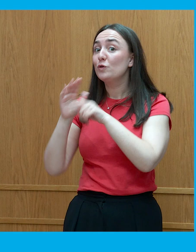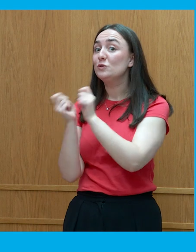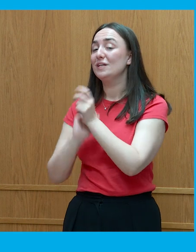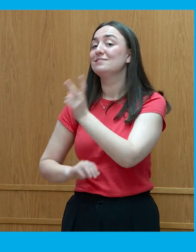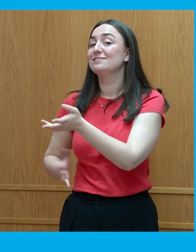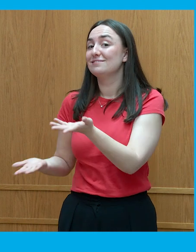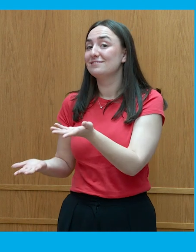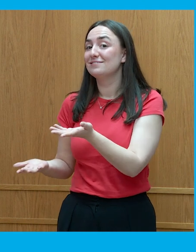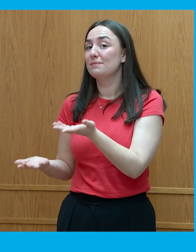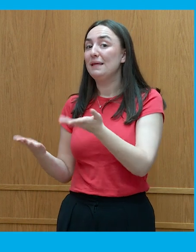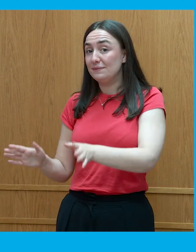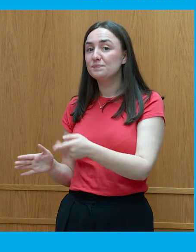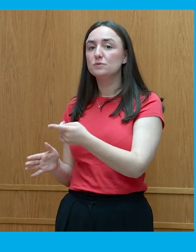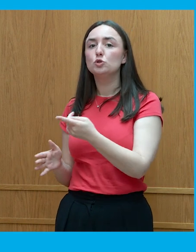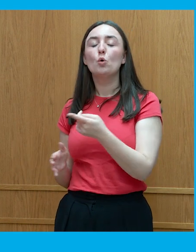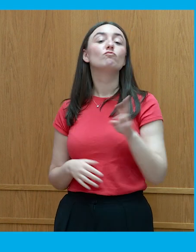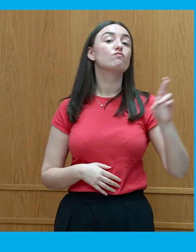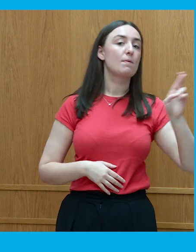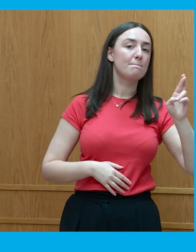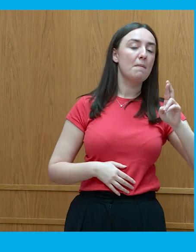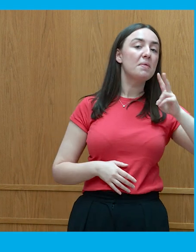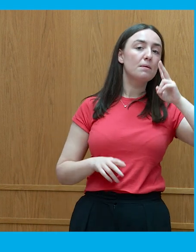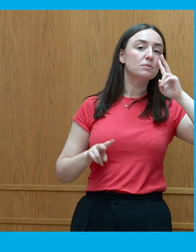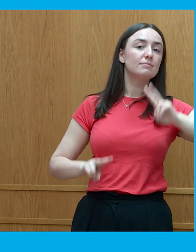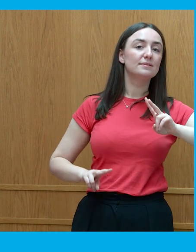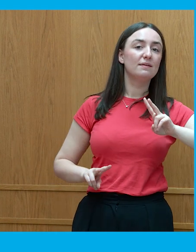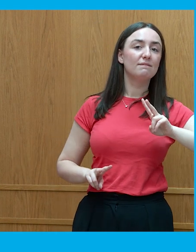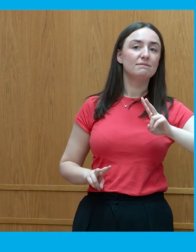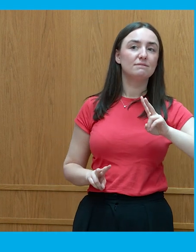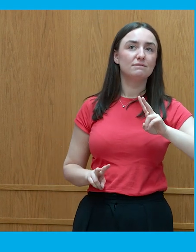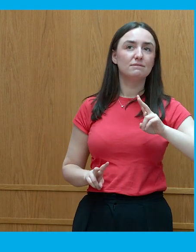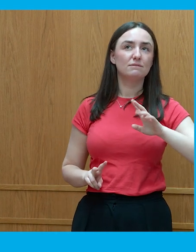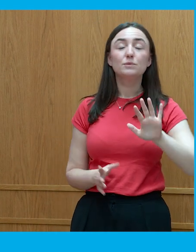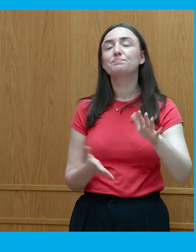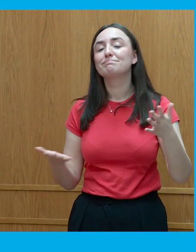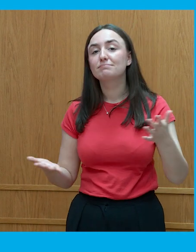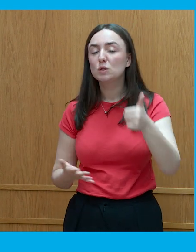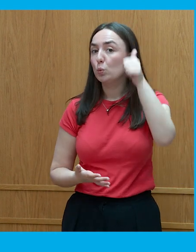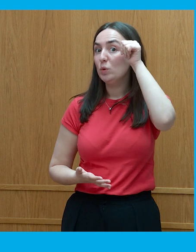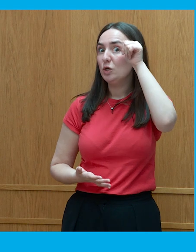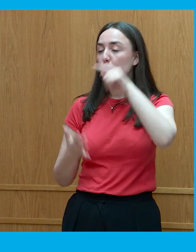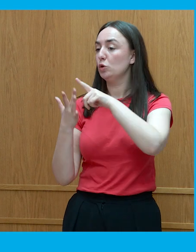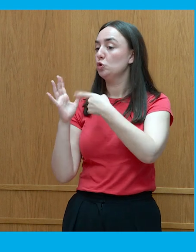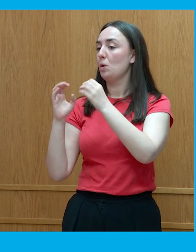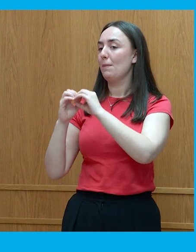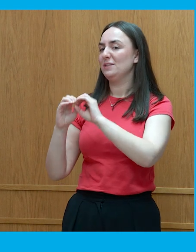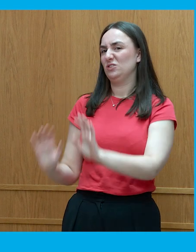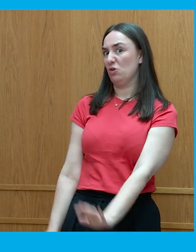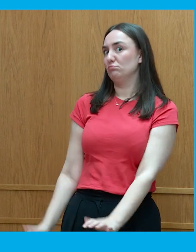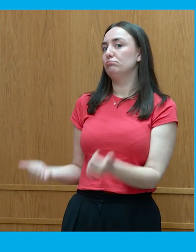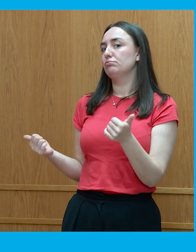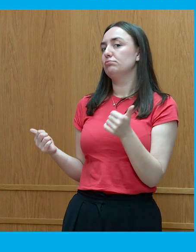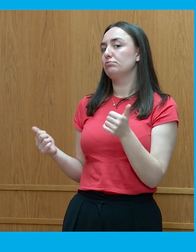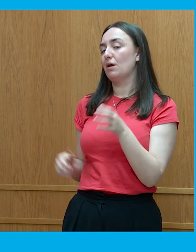Republican perspective, I think we knew that Biden was was not a great candidate.